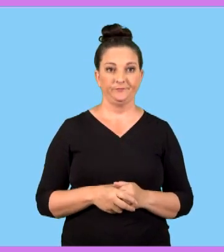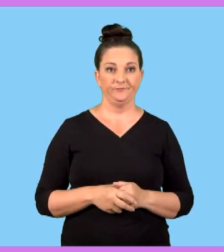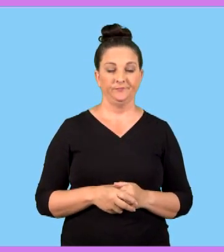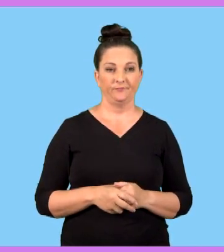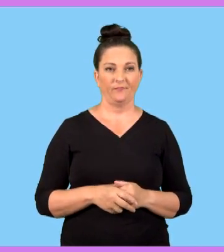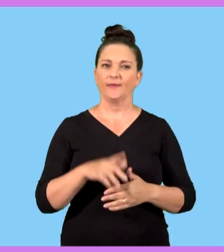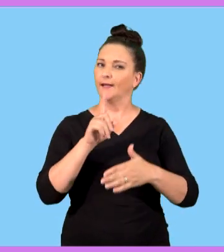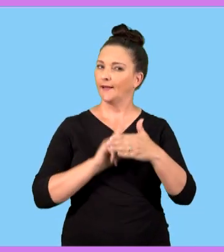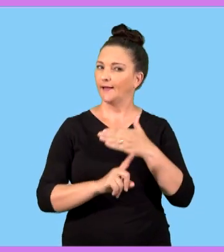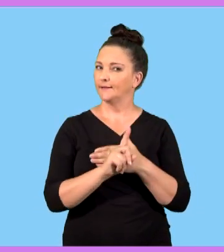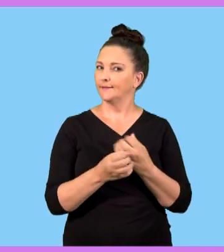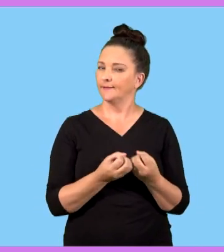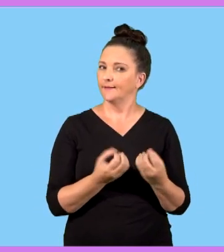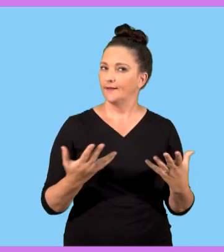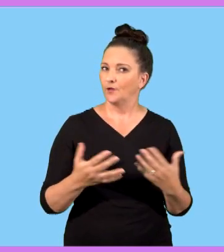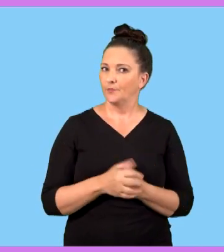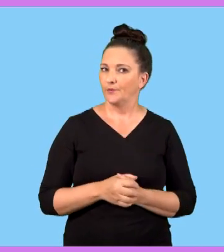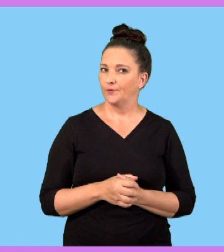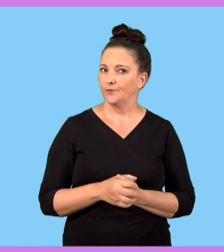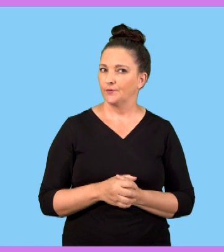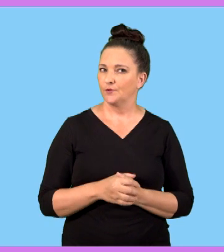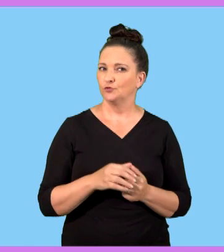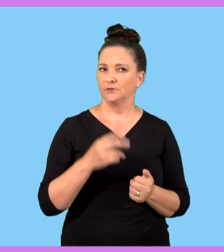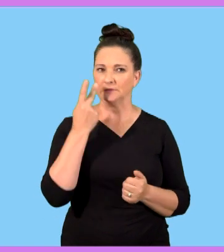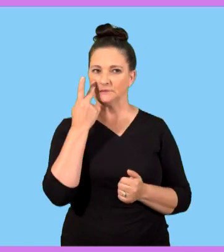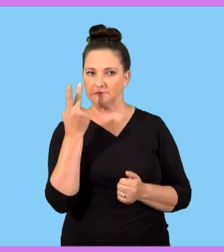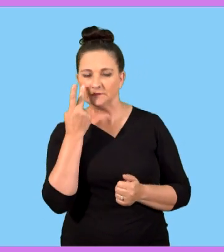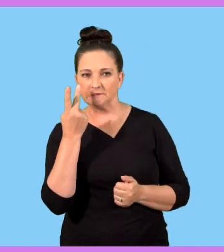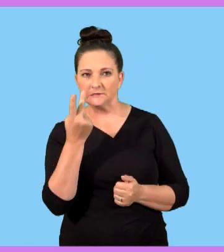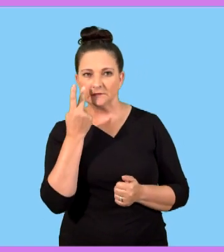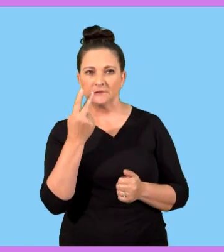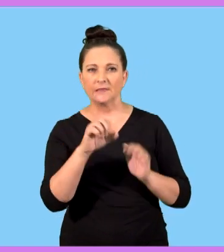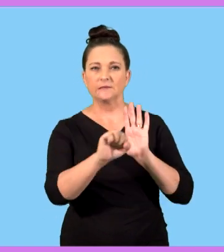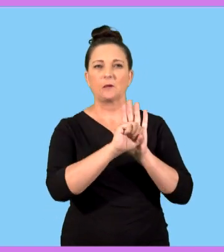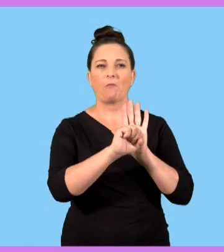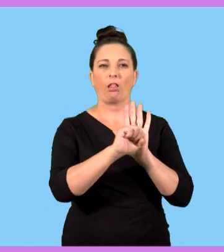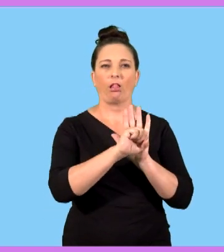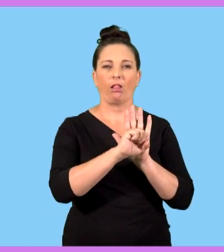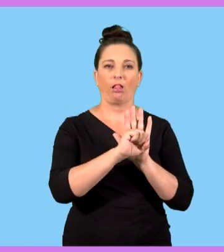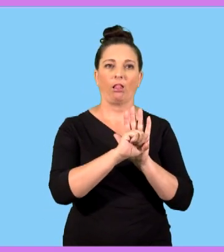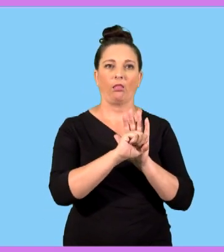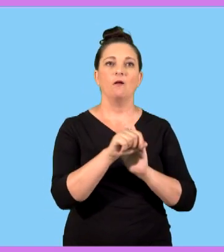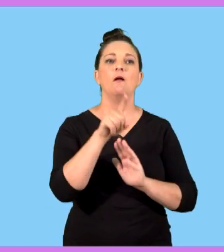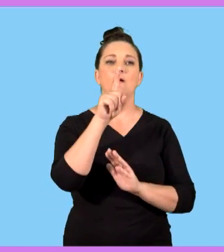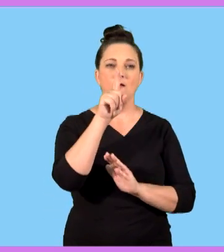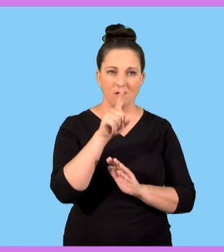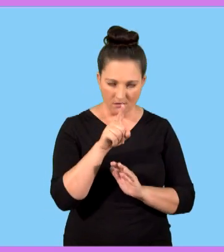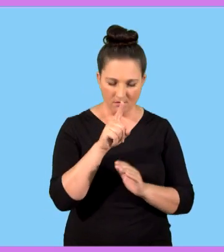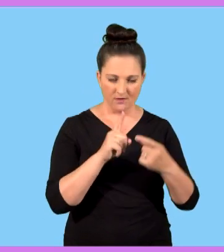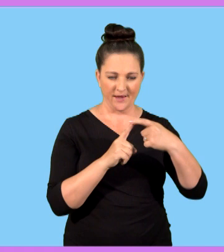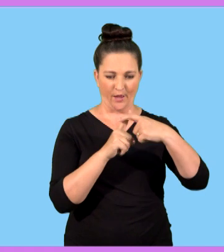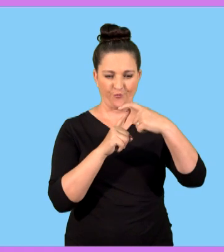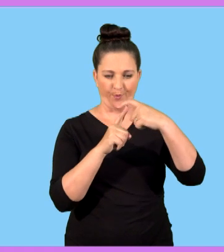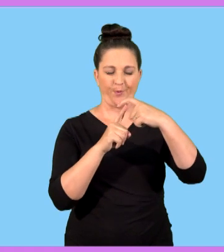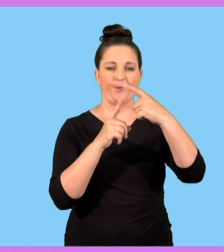now let's see. Exit doors, what is used to indicate exit doors? If I look here, there's my exit